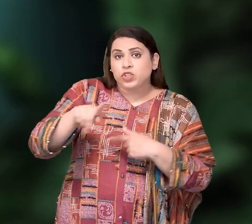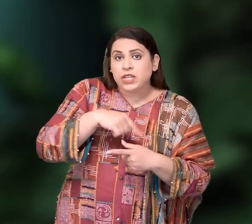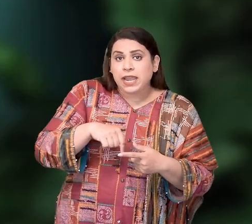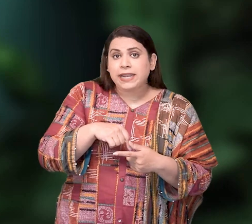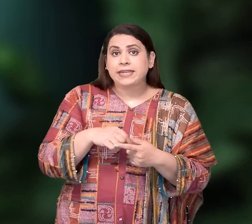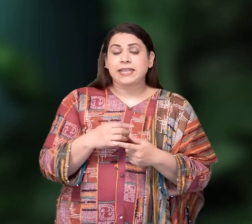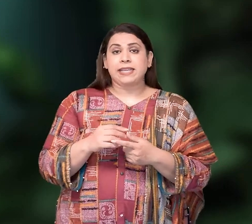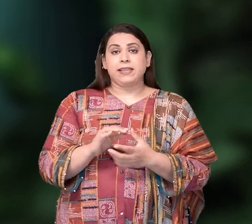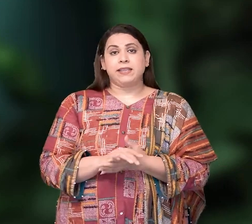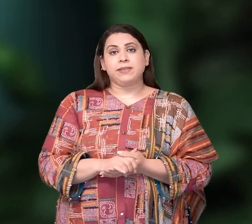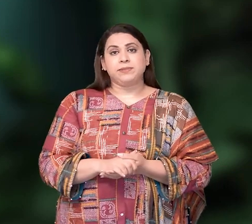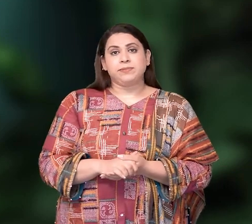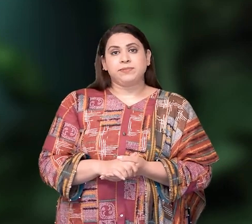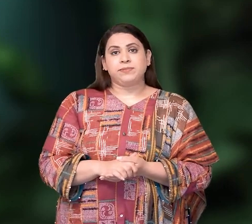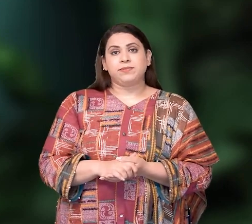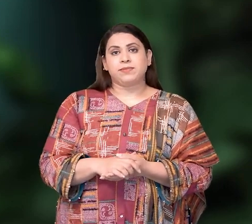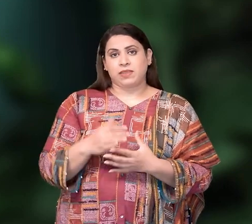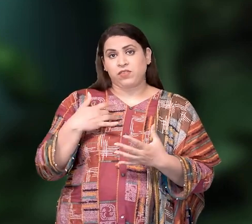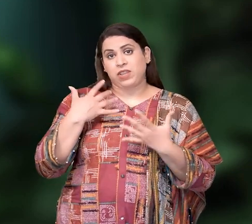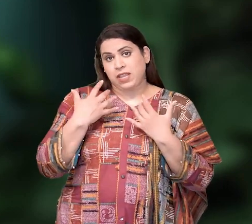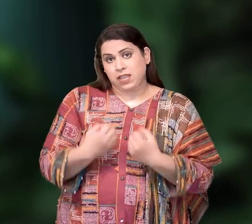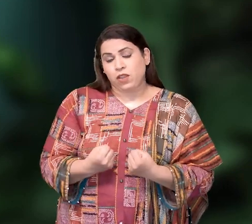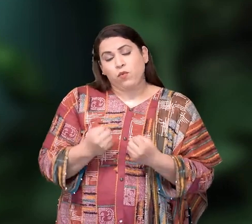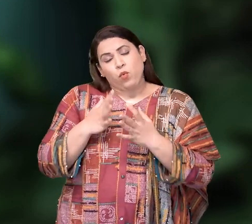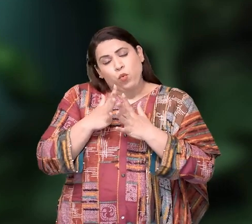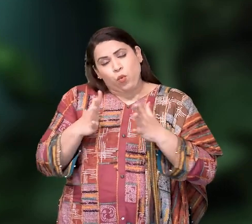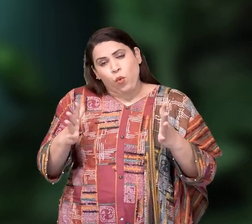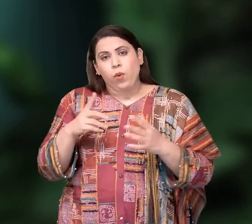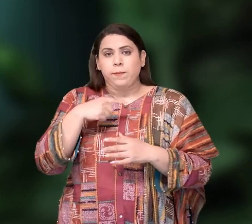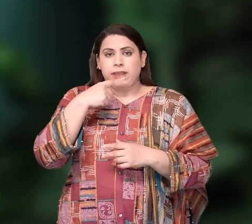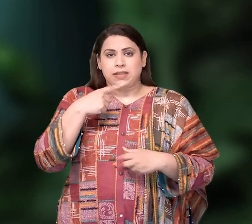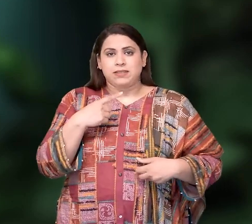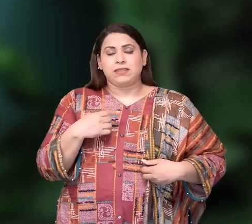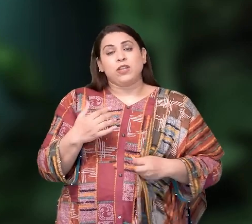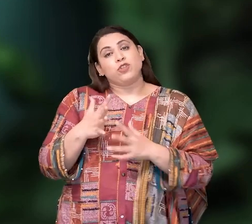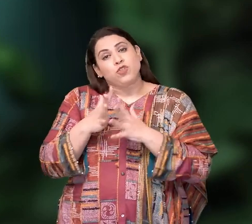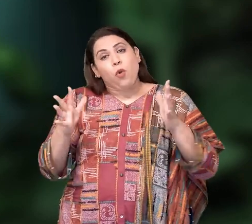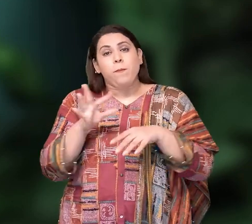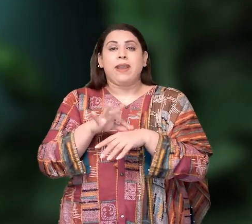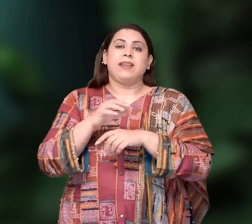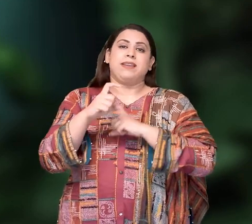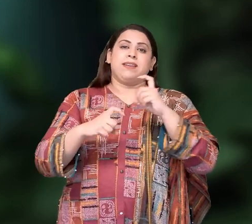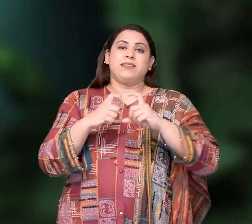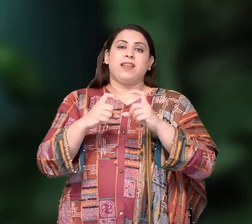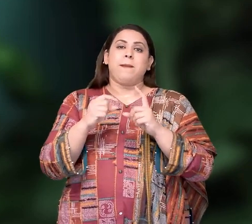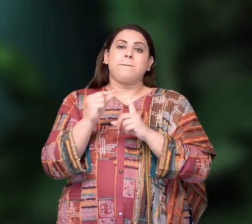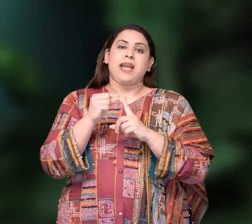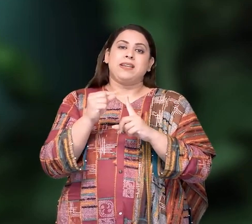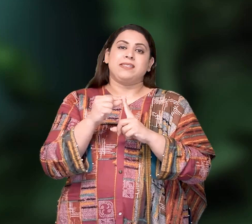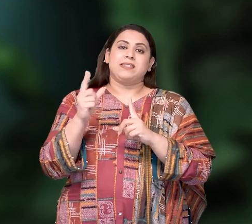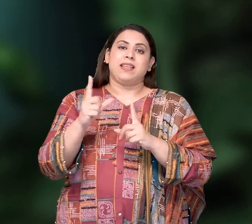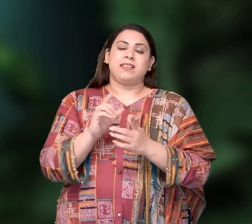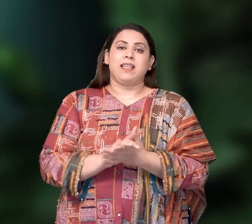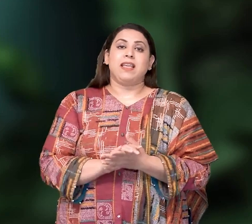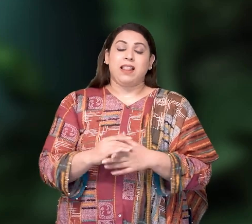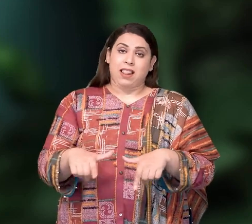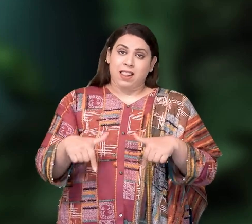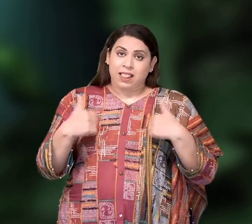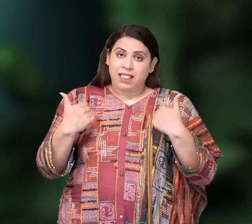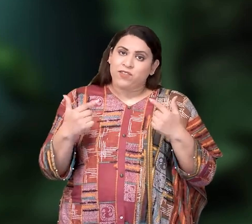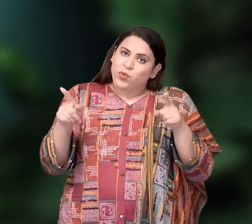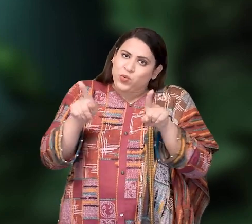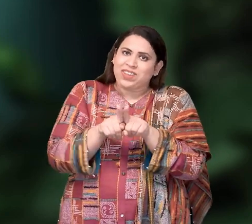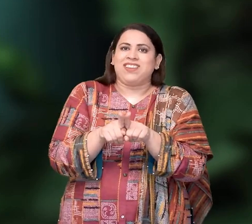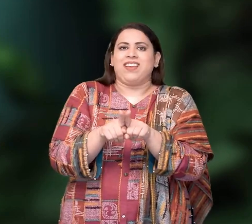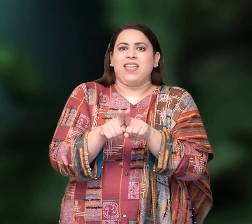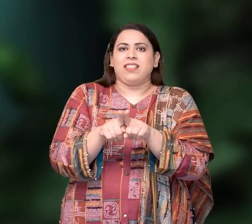example, in India, they have so many languages and so many cultures more than Pakistan, and they live